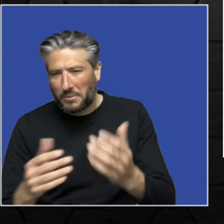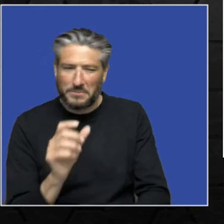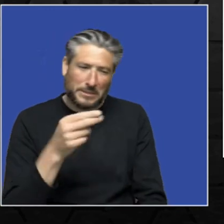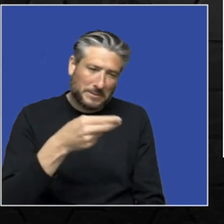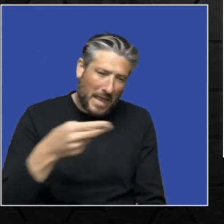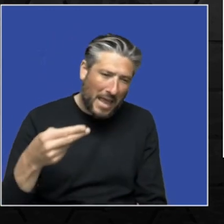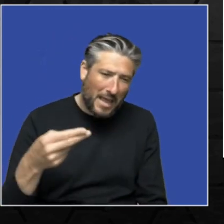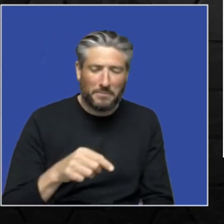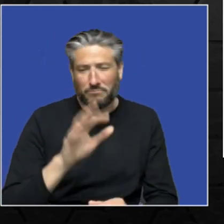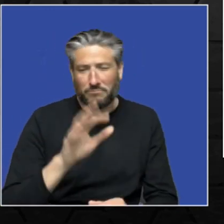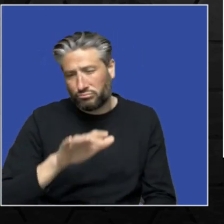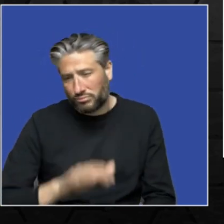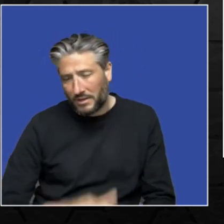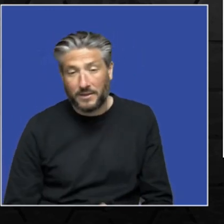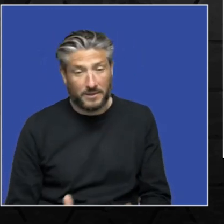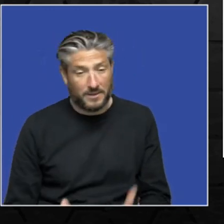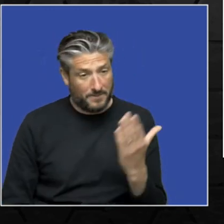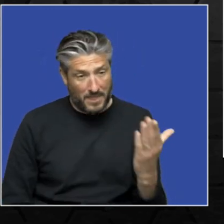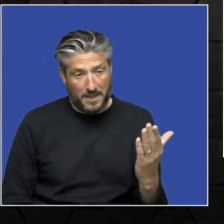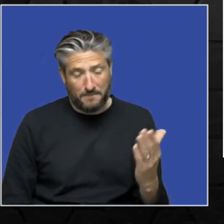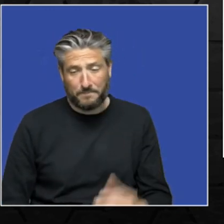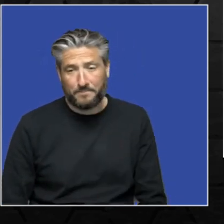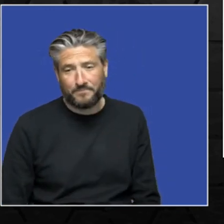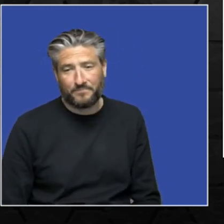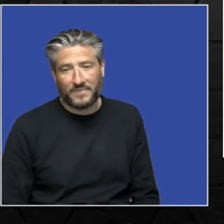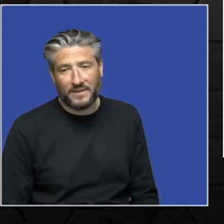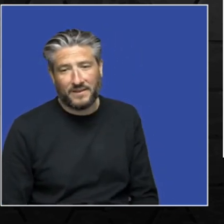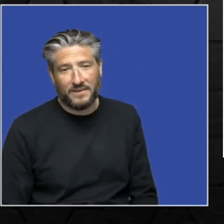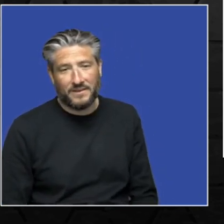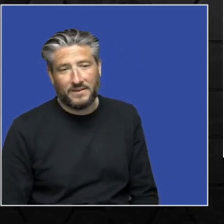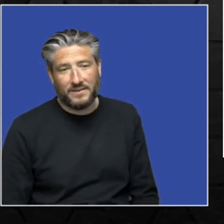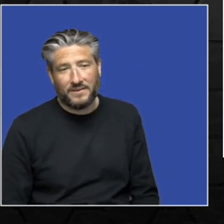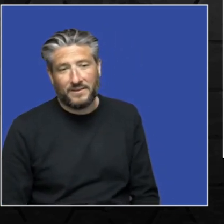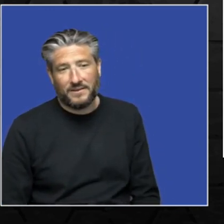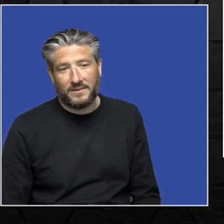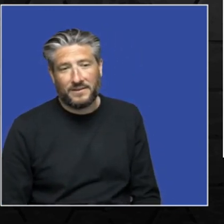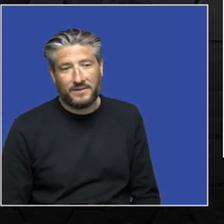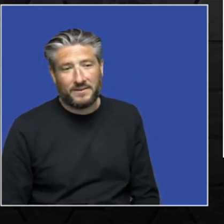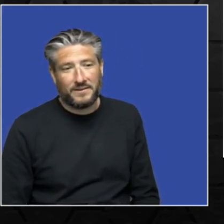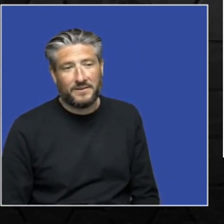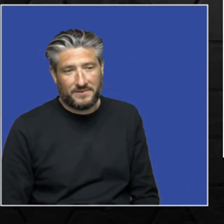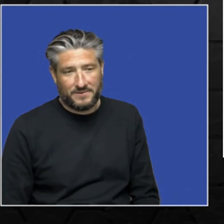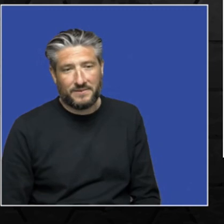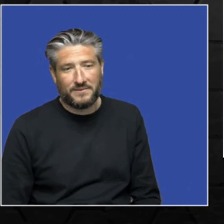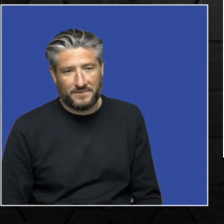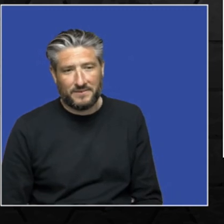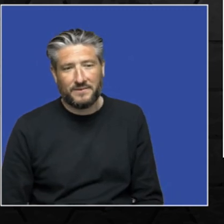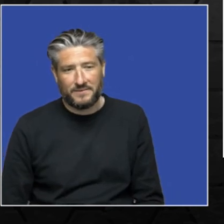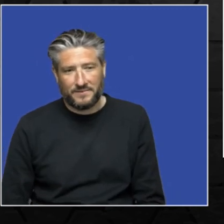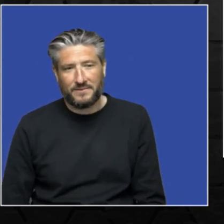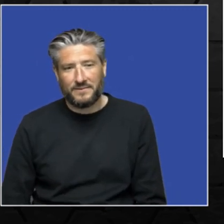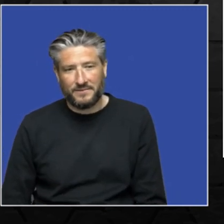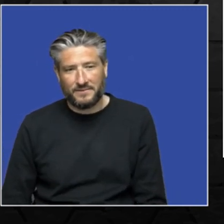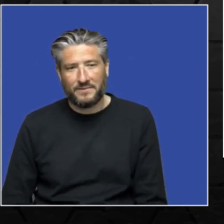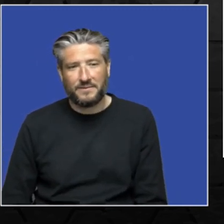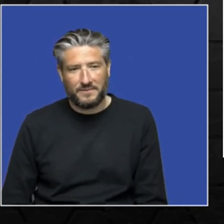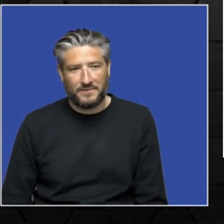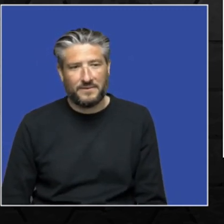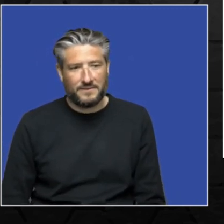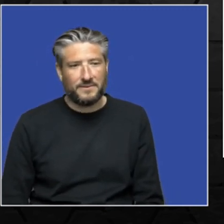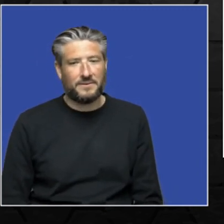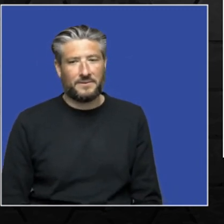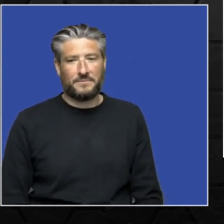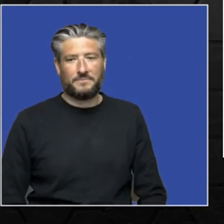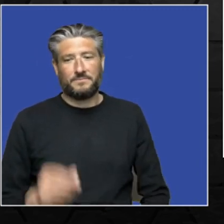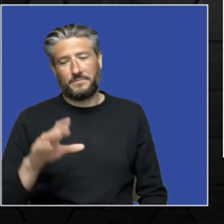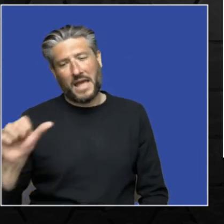Okay, also a few libraries using to install on Azure Data Science VM for deep learning, and these